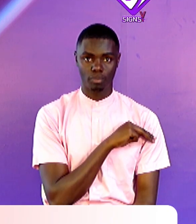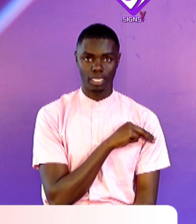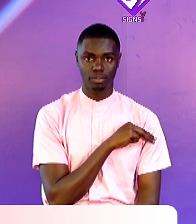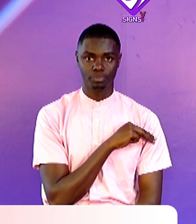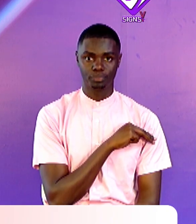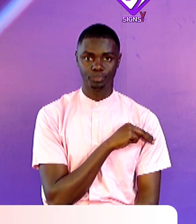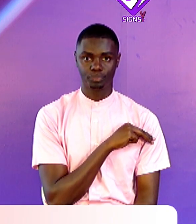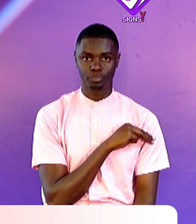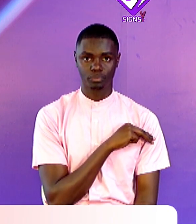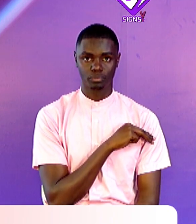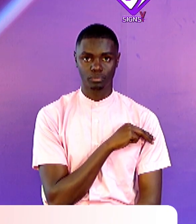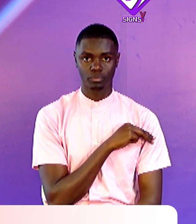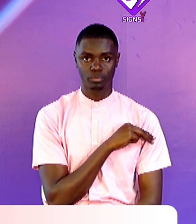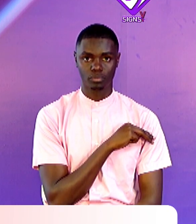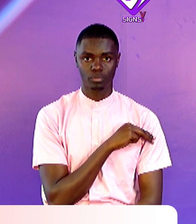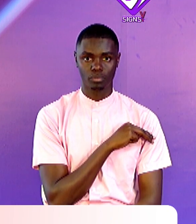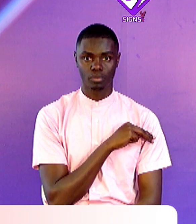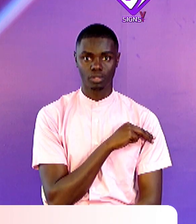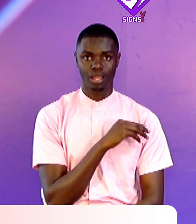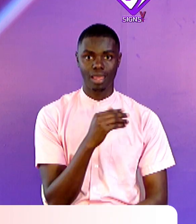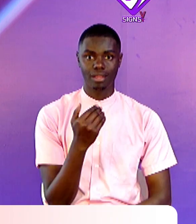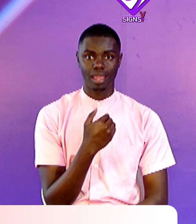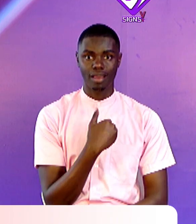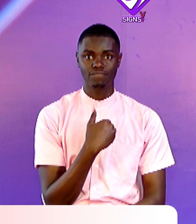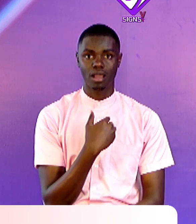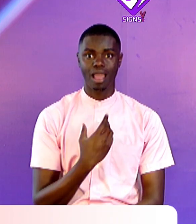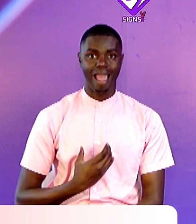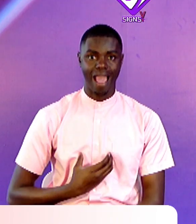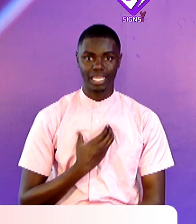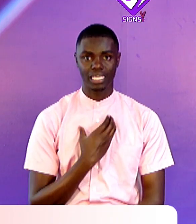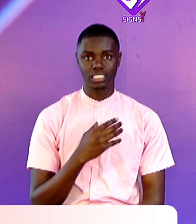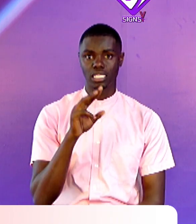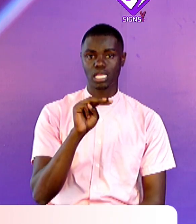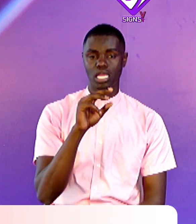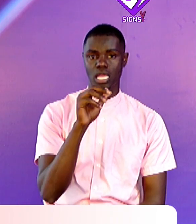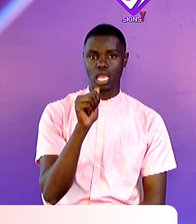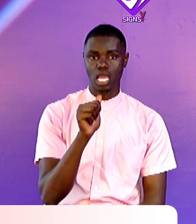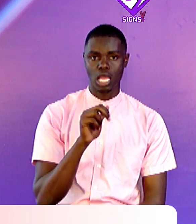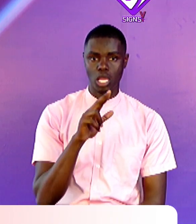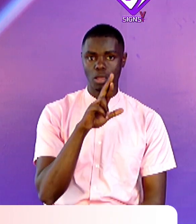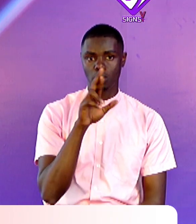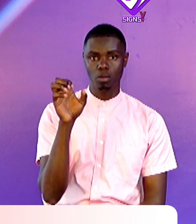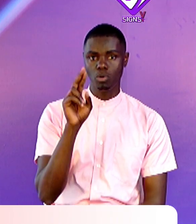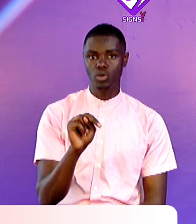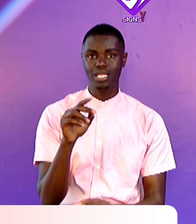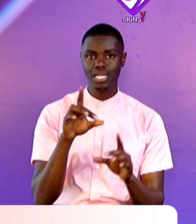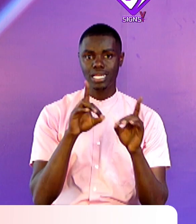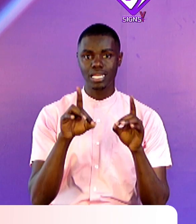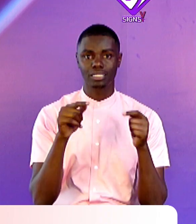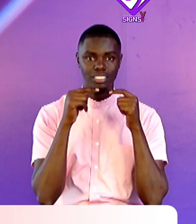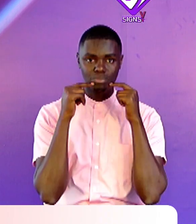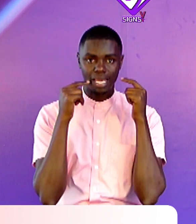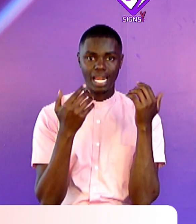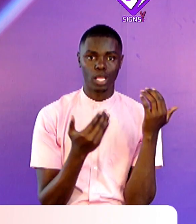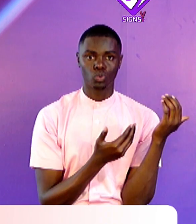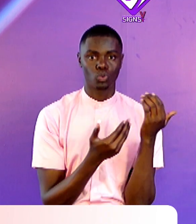Minor. And I have a guest, Maureen Okal, director, Smile na Toto. Feel